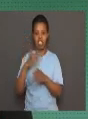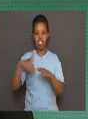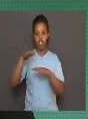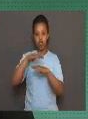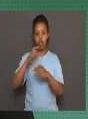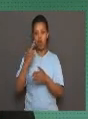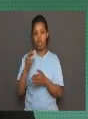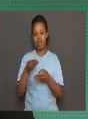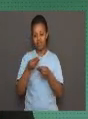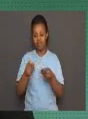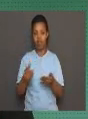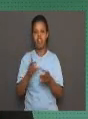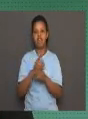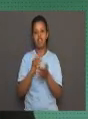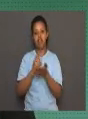emulsion forms.